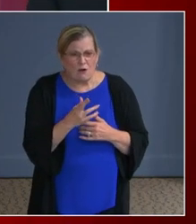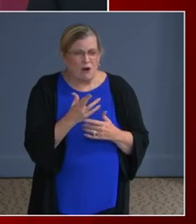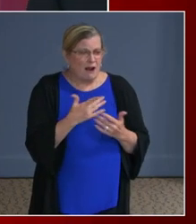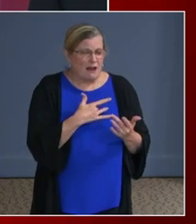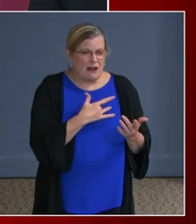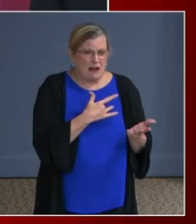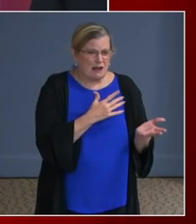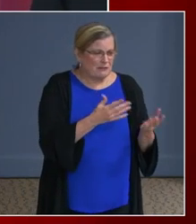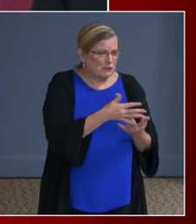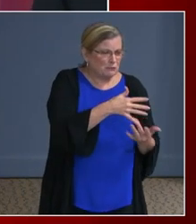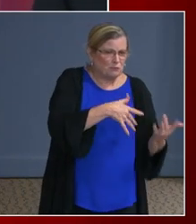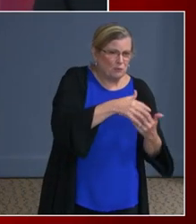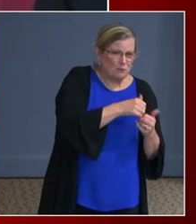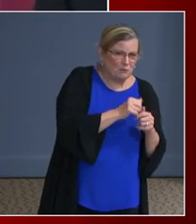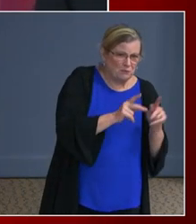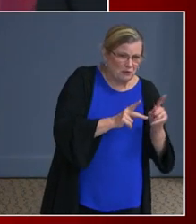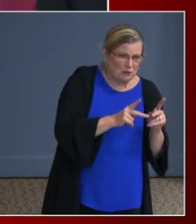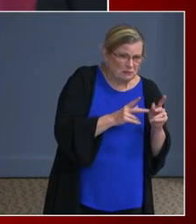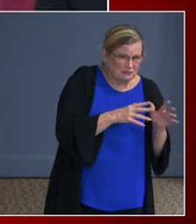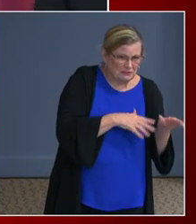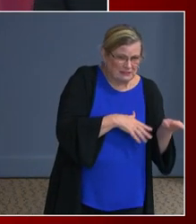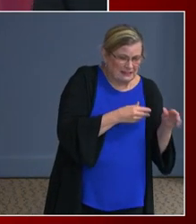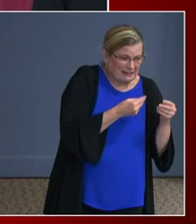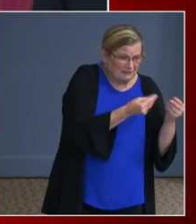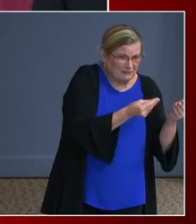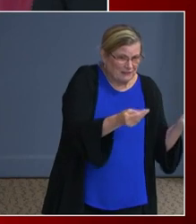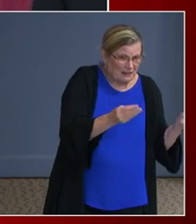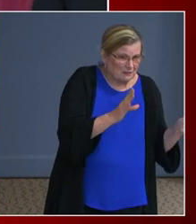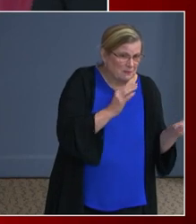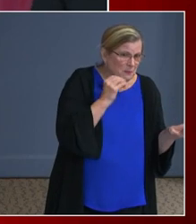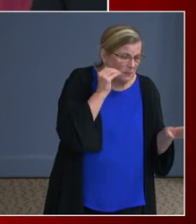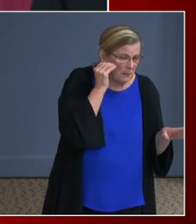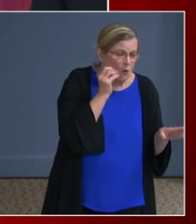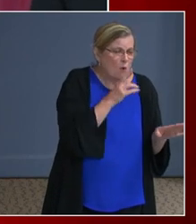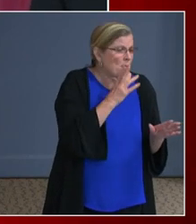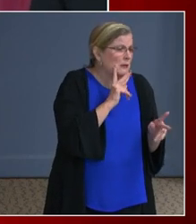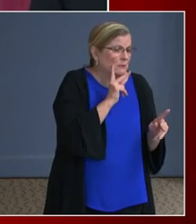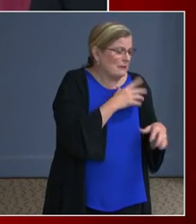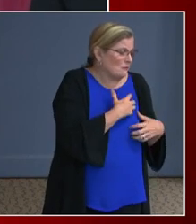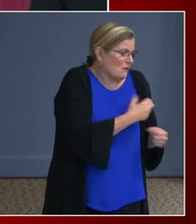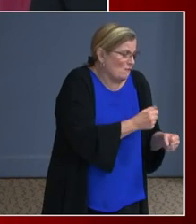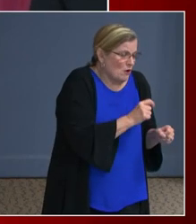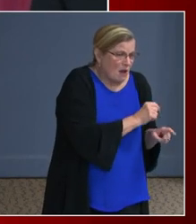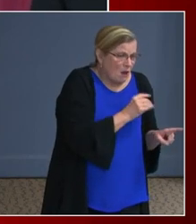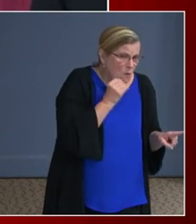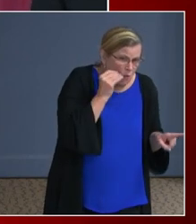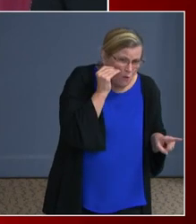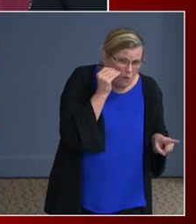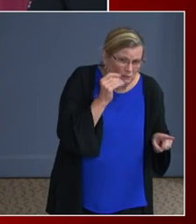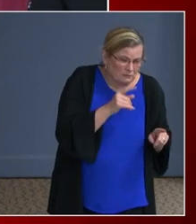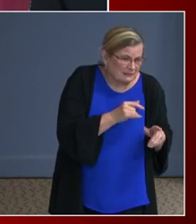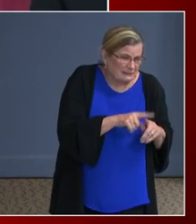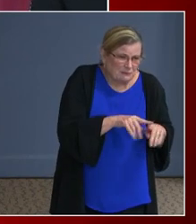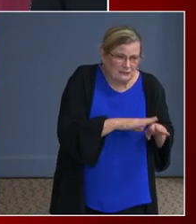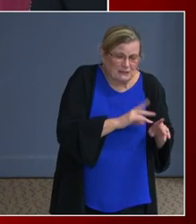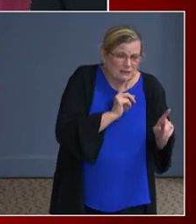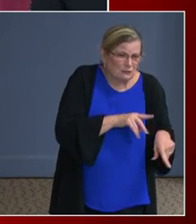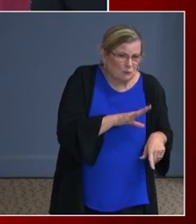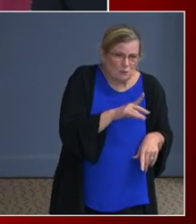could improve their course. So if that more directly answers your question, as more